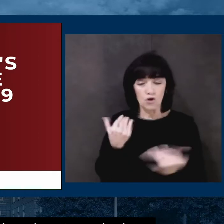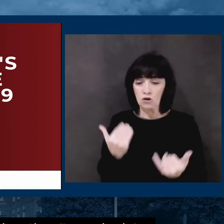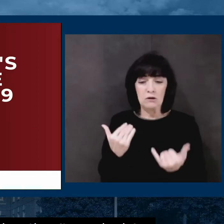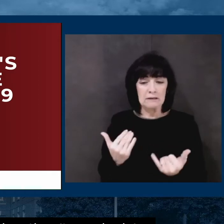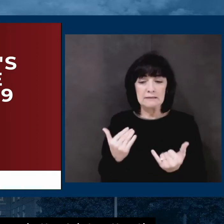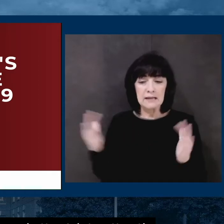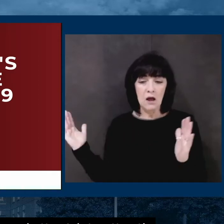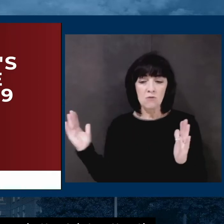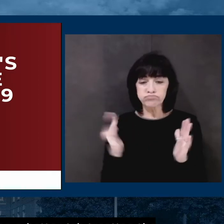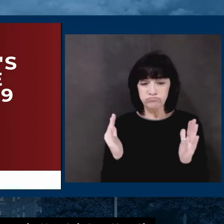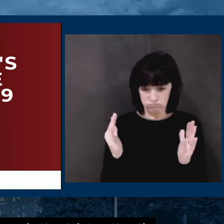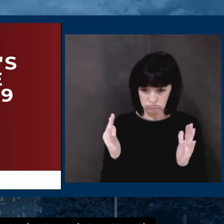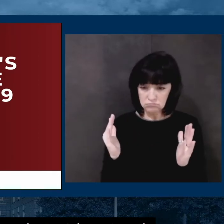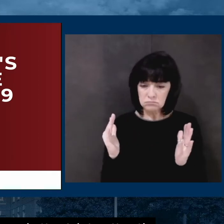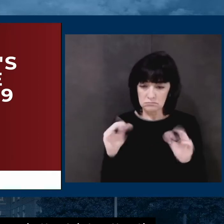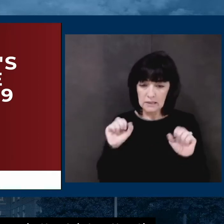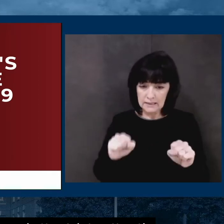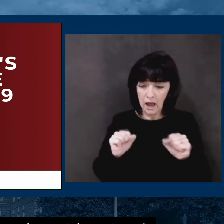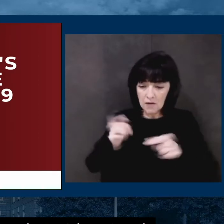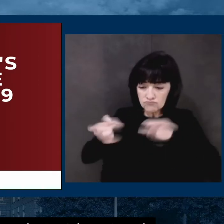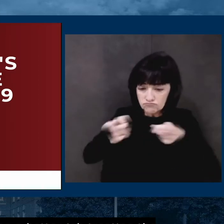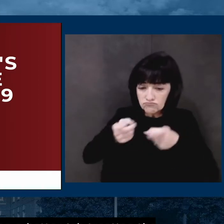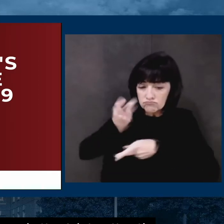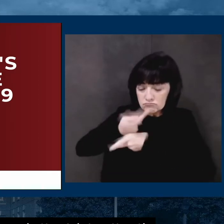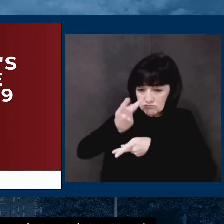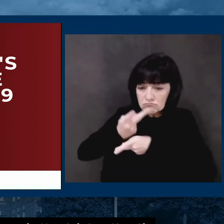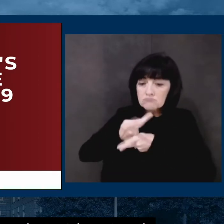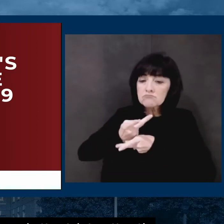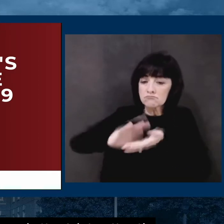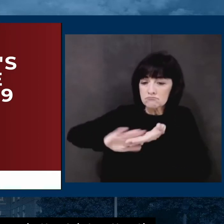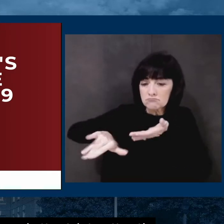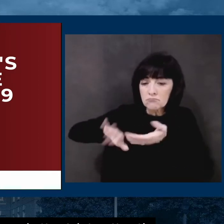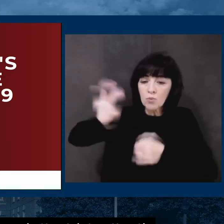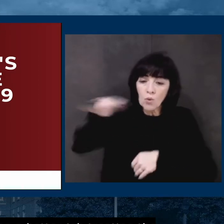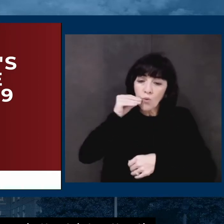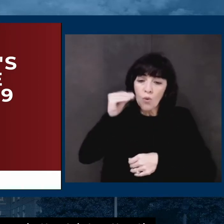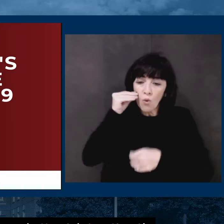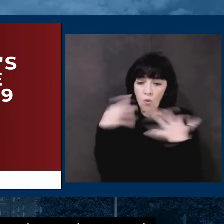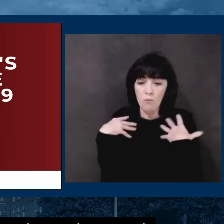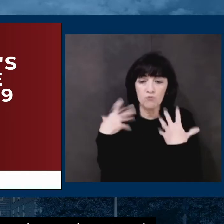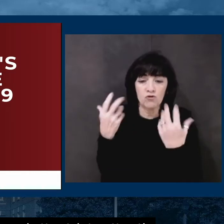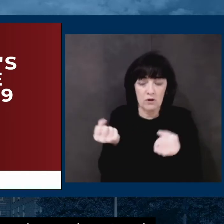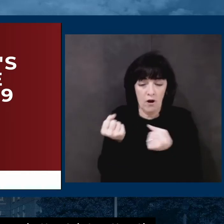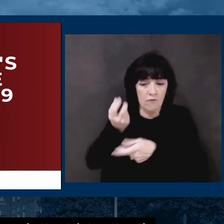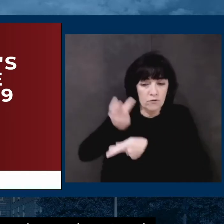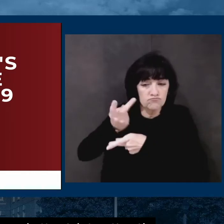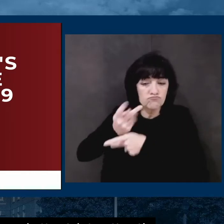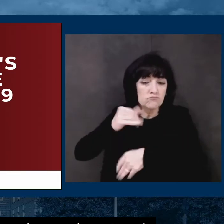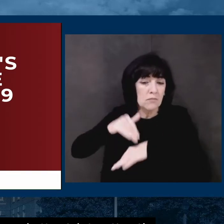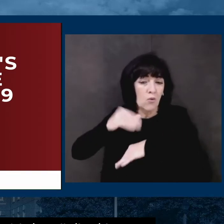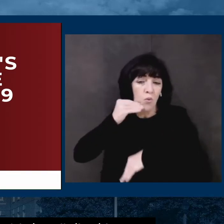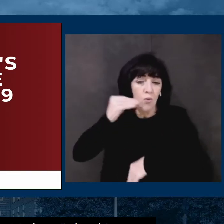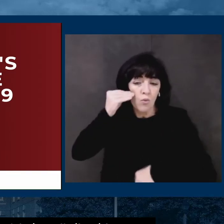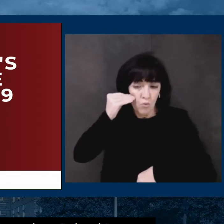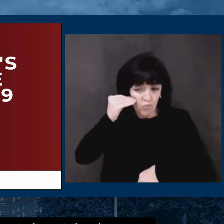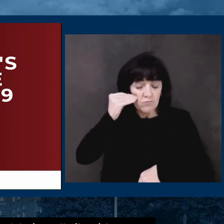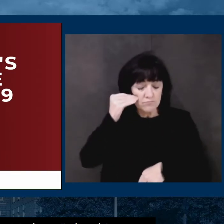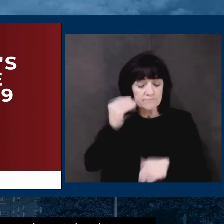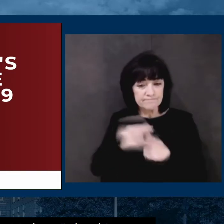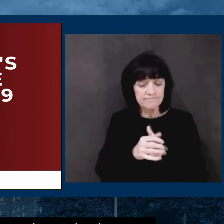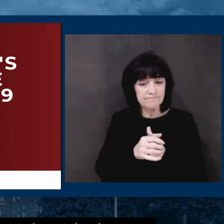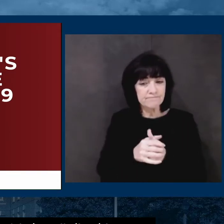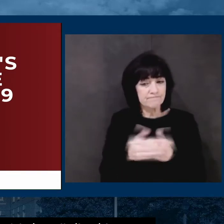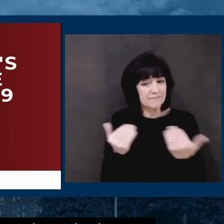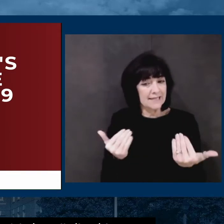those that are hospitalized is spread out a little bit more, but again concentrated in